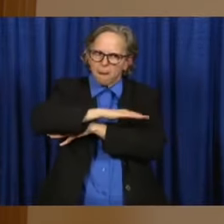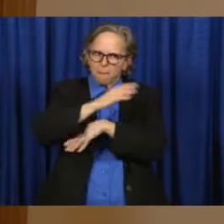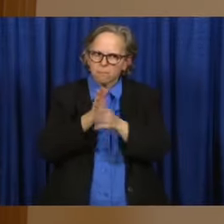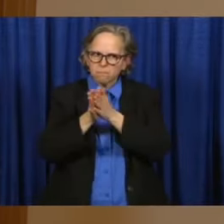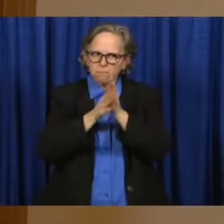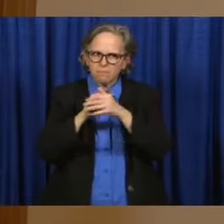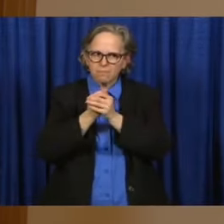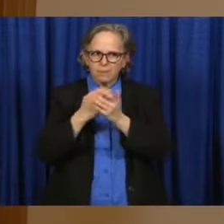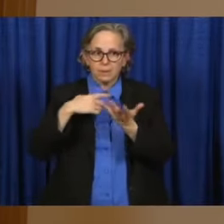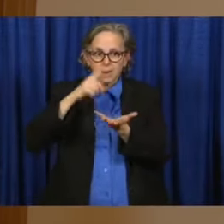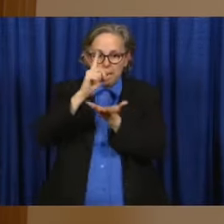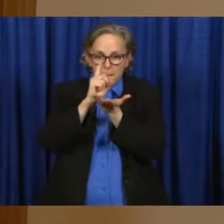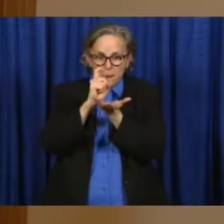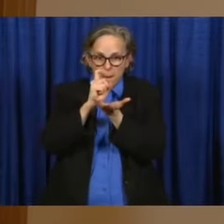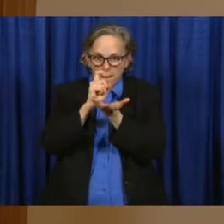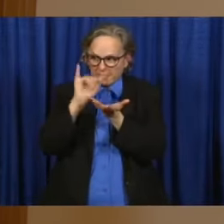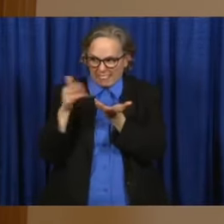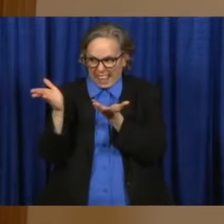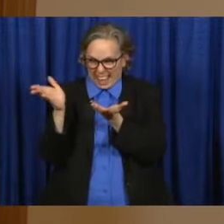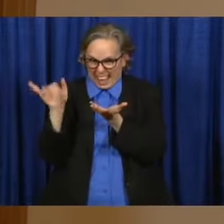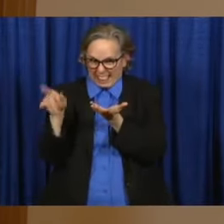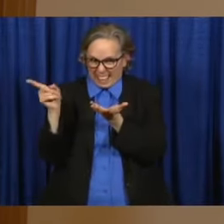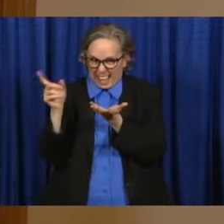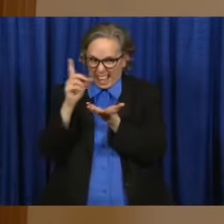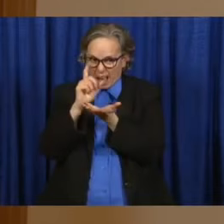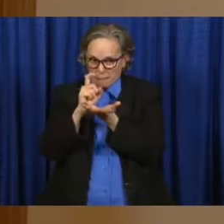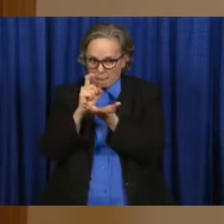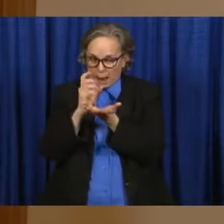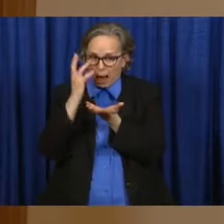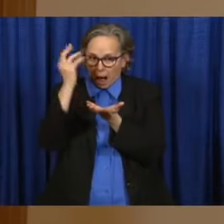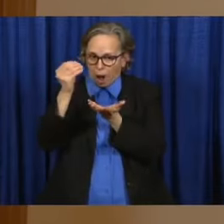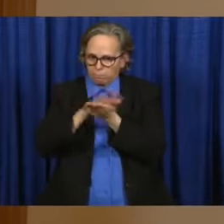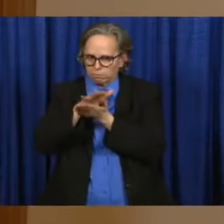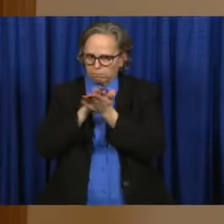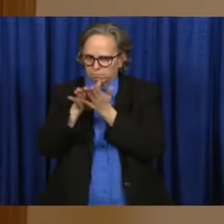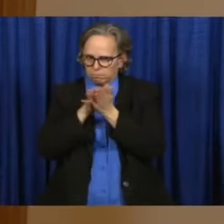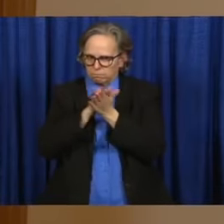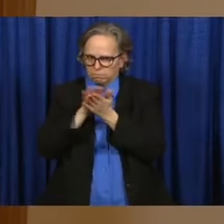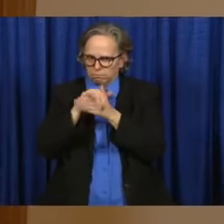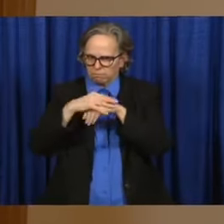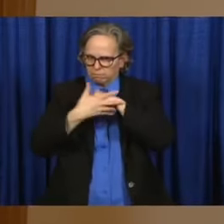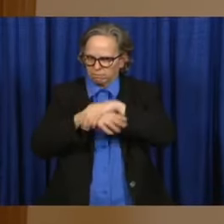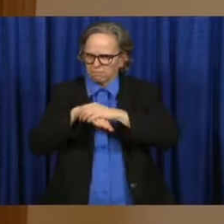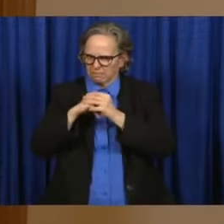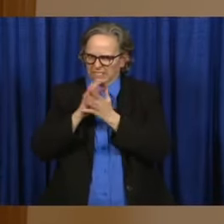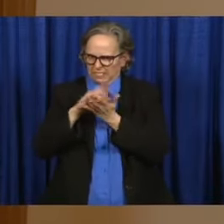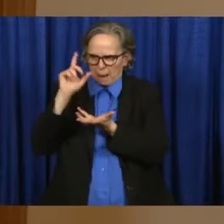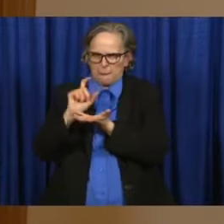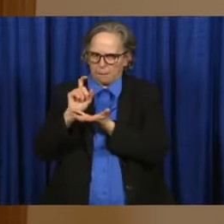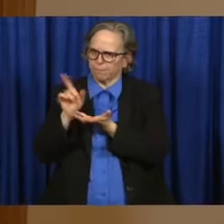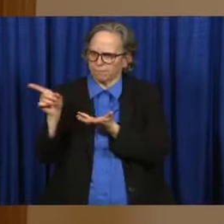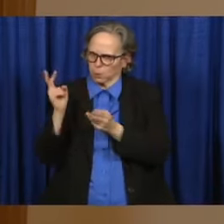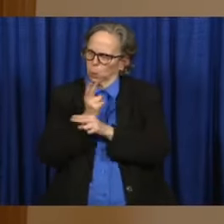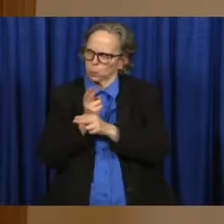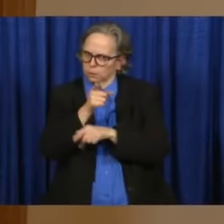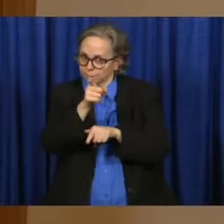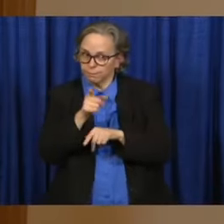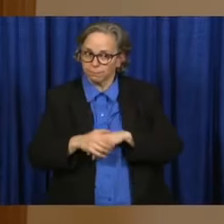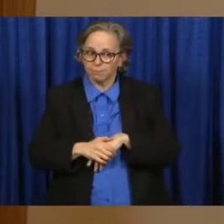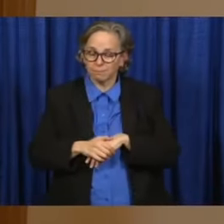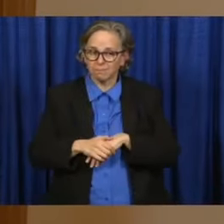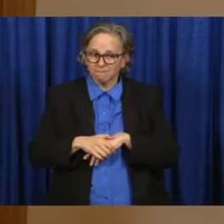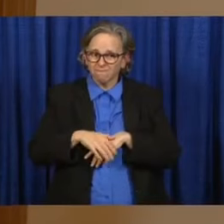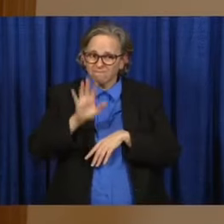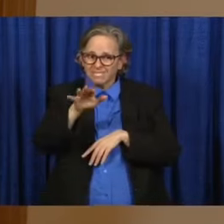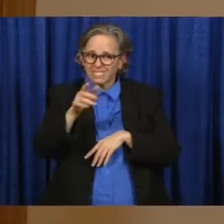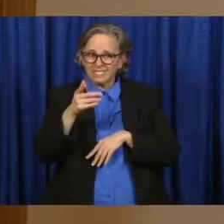this when you are out and about. I think the other things of if you're sick, we've